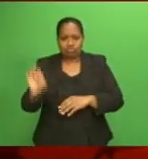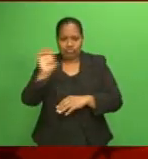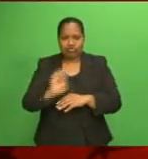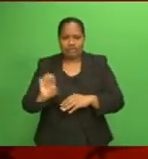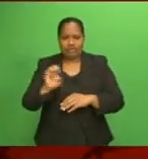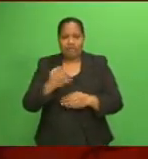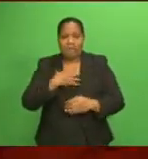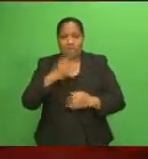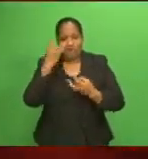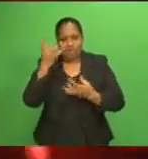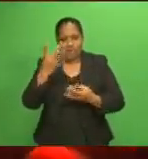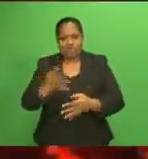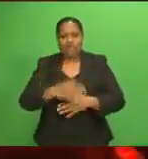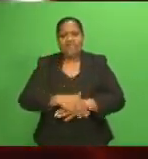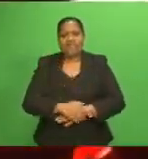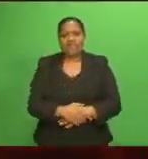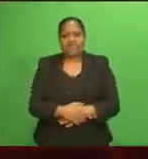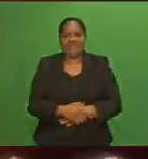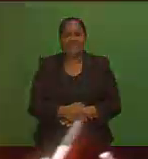break.